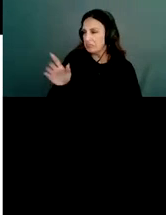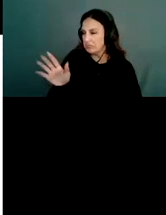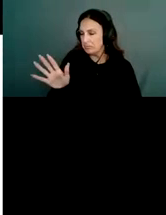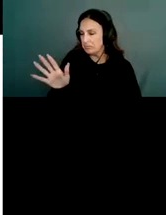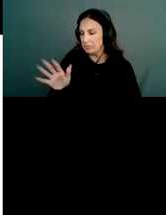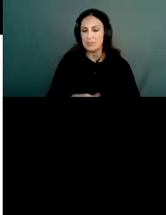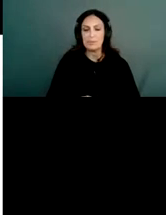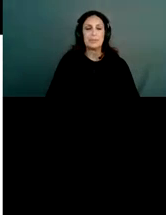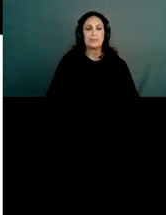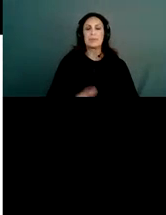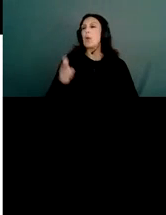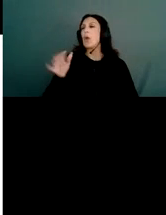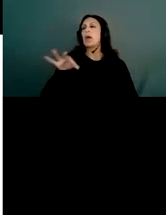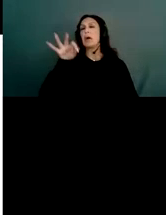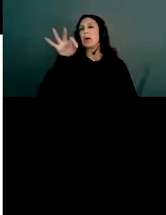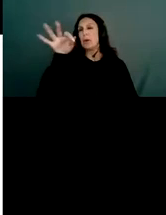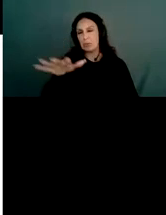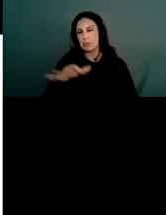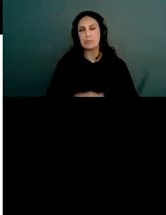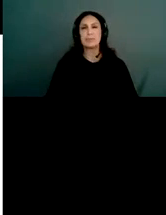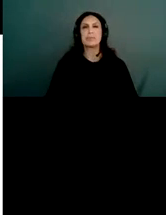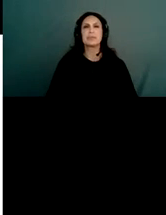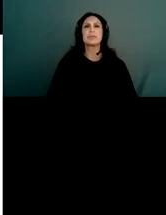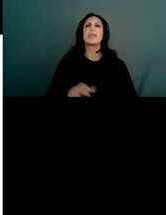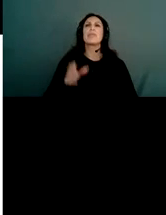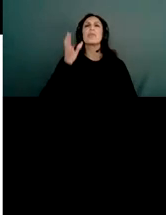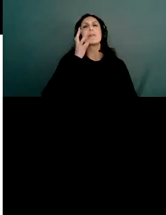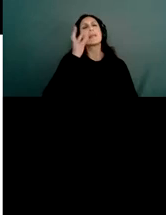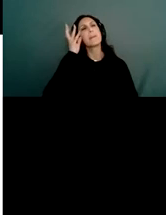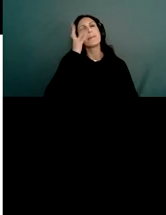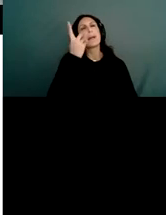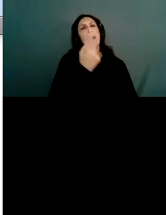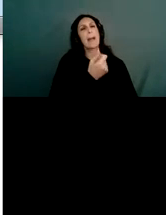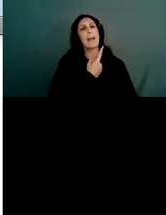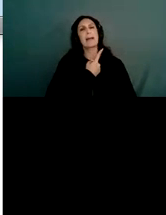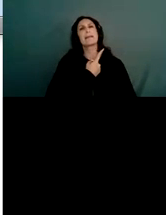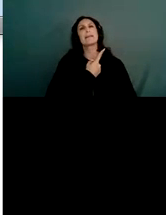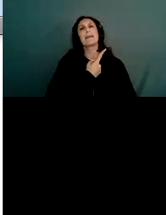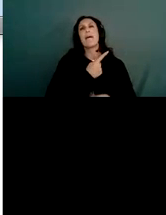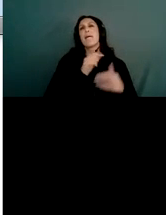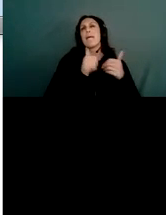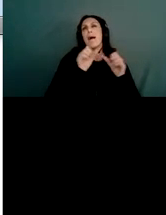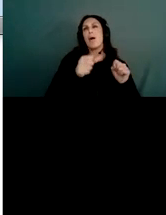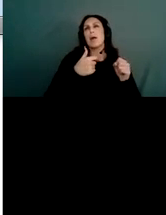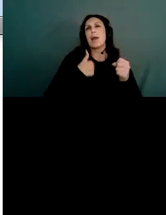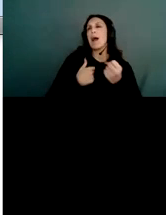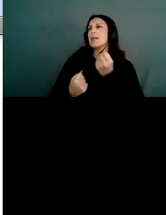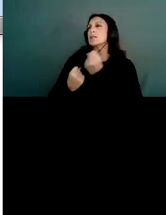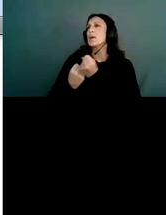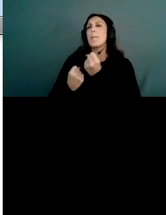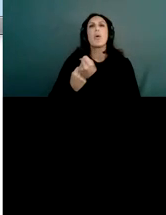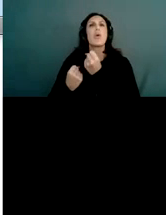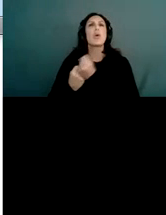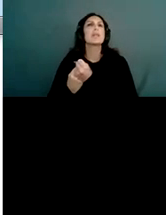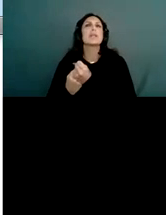when parents and caregivers are asking how they can support their children at home. They ask, the question is like, what can we